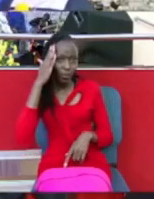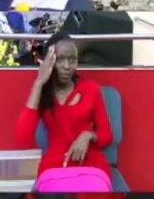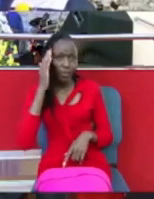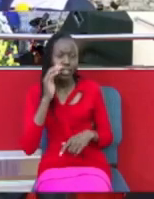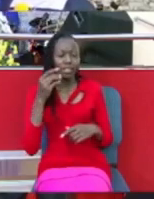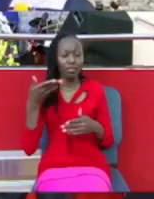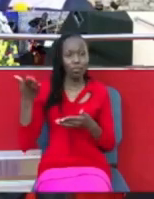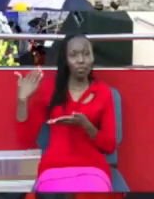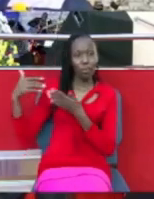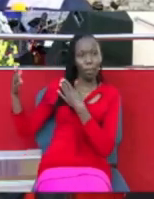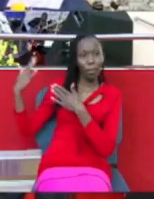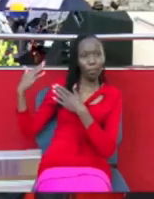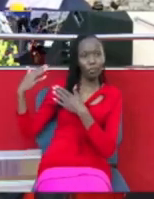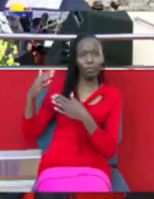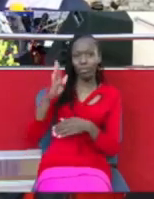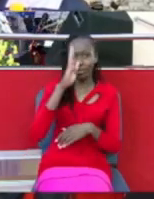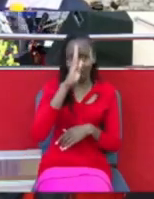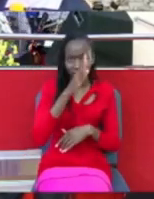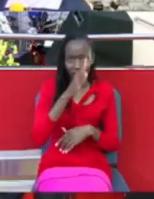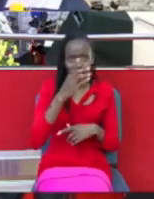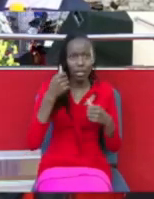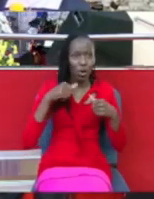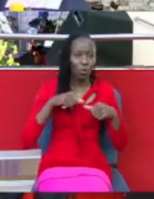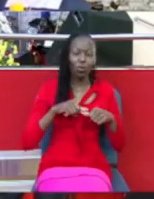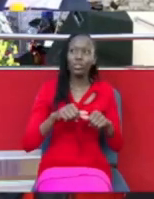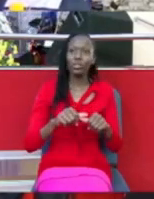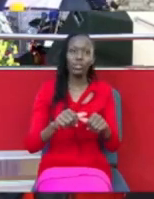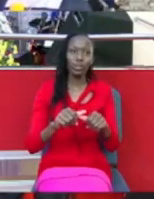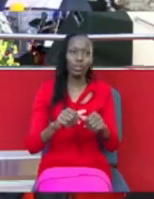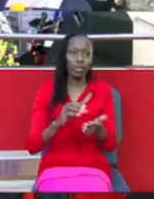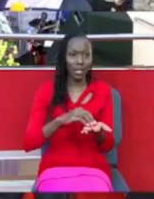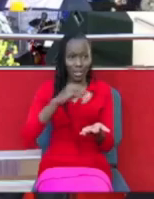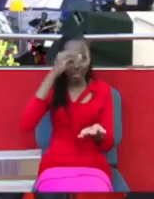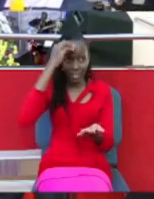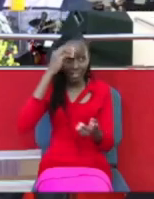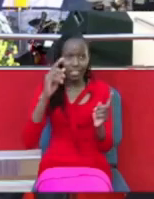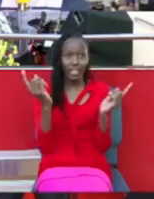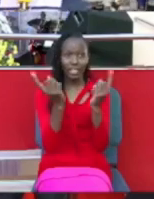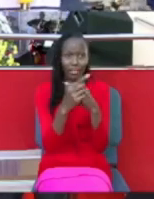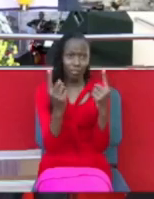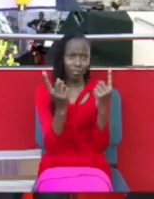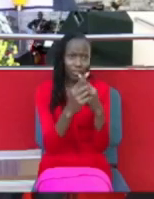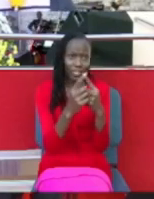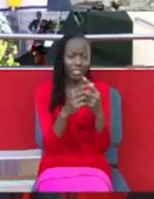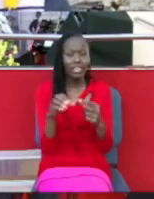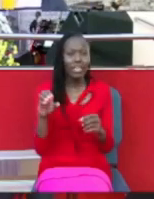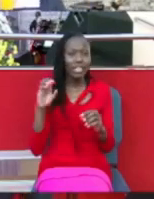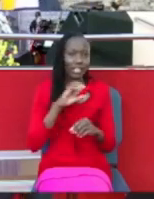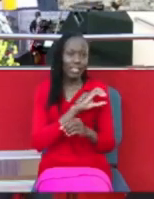through the learning of the different Christian disciplines.